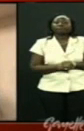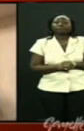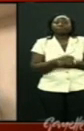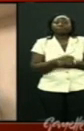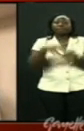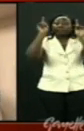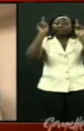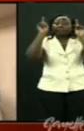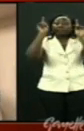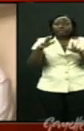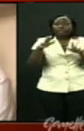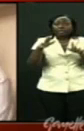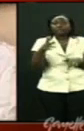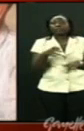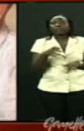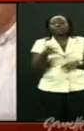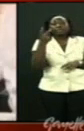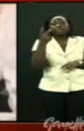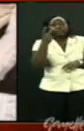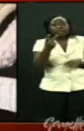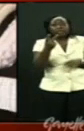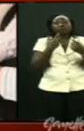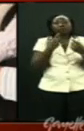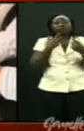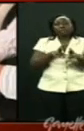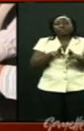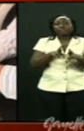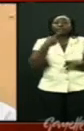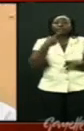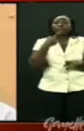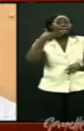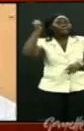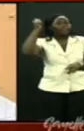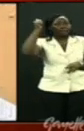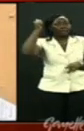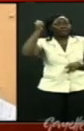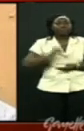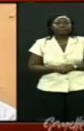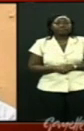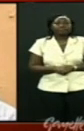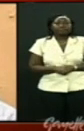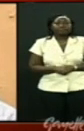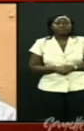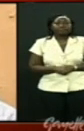Off-Tech's Jeremy Hawksley says the results were better than expected. There were lots of factors we were